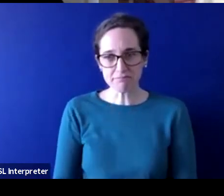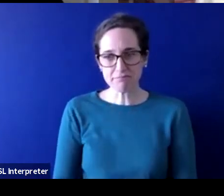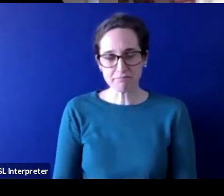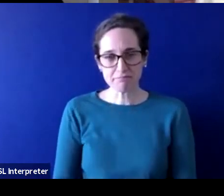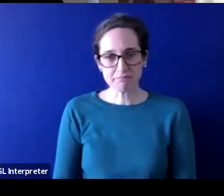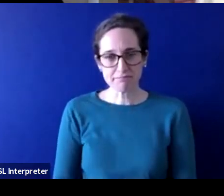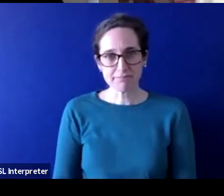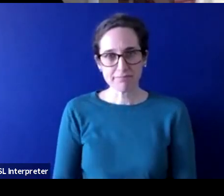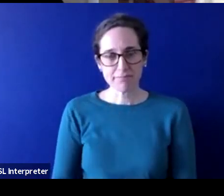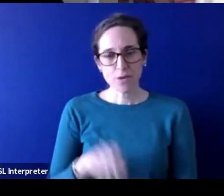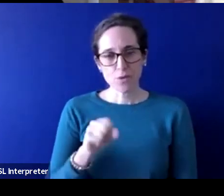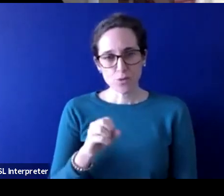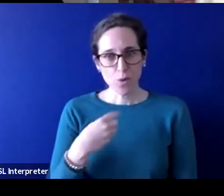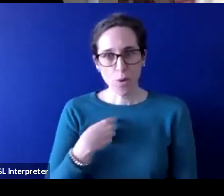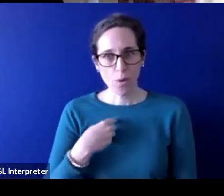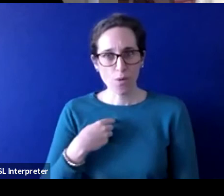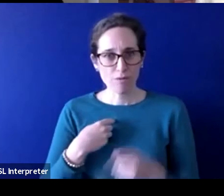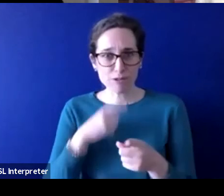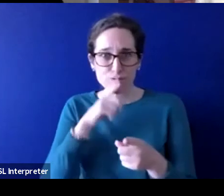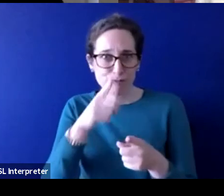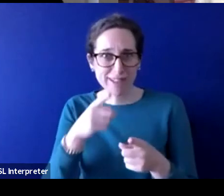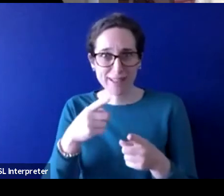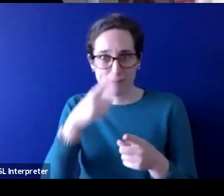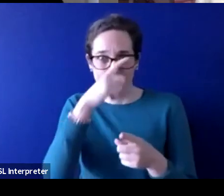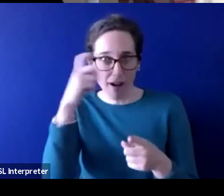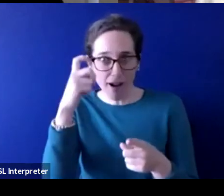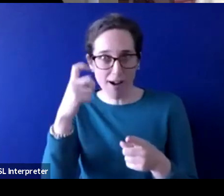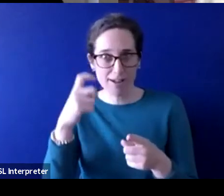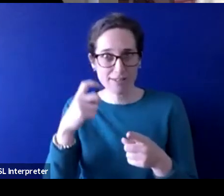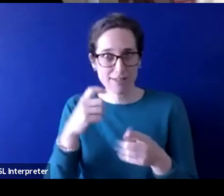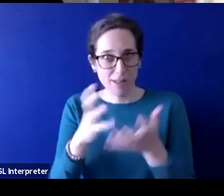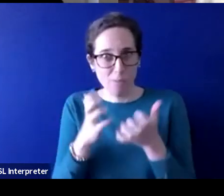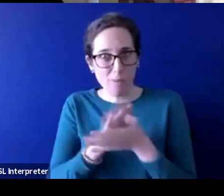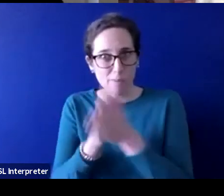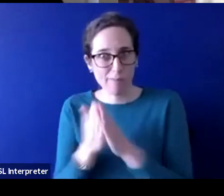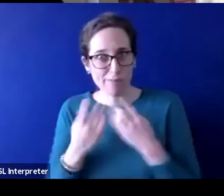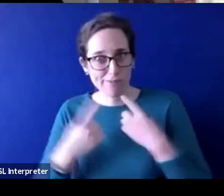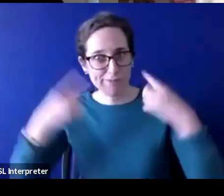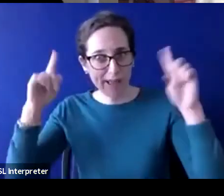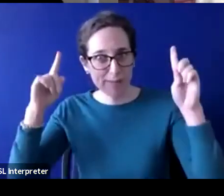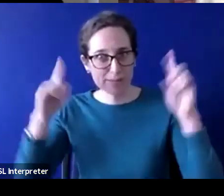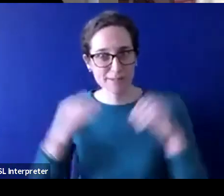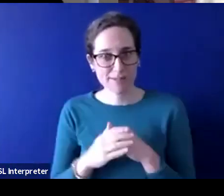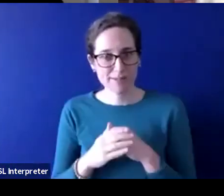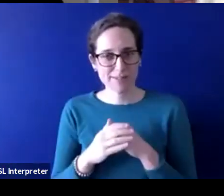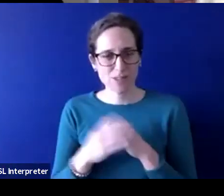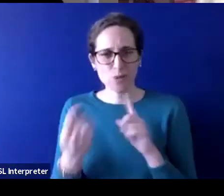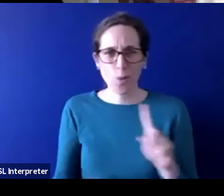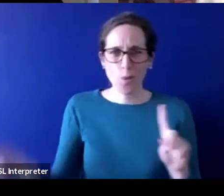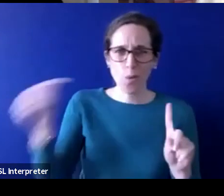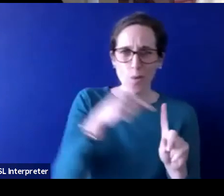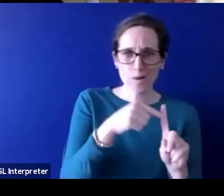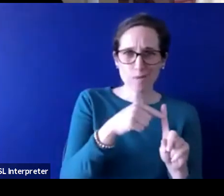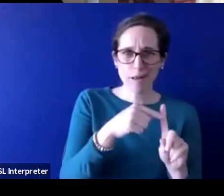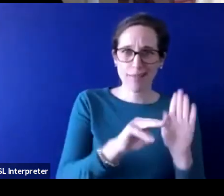that are just doing it because to be famous or something. And so that goes to show too the model minority